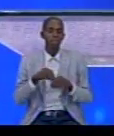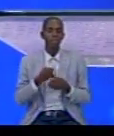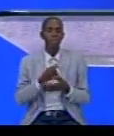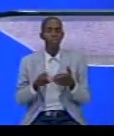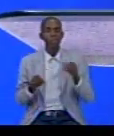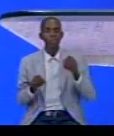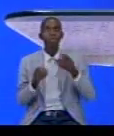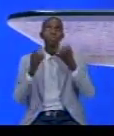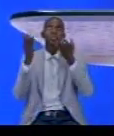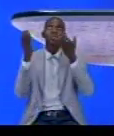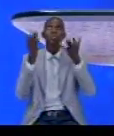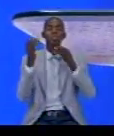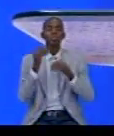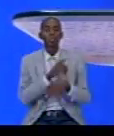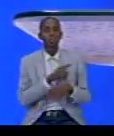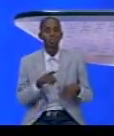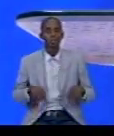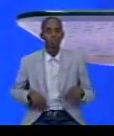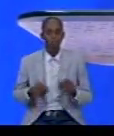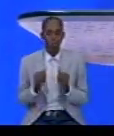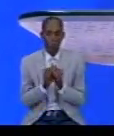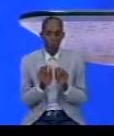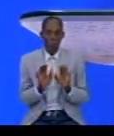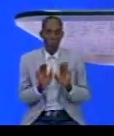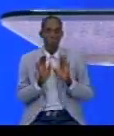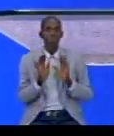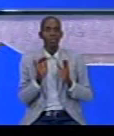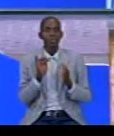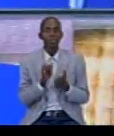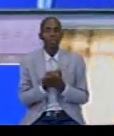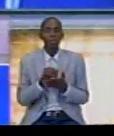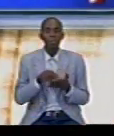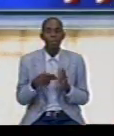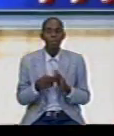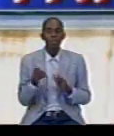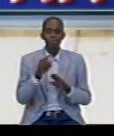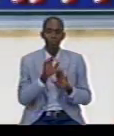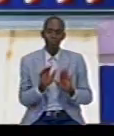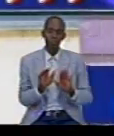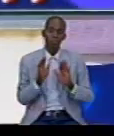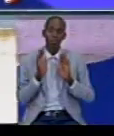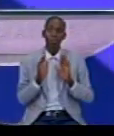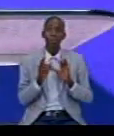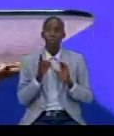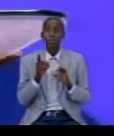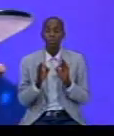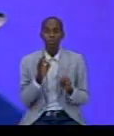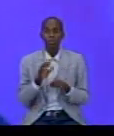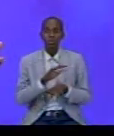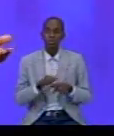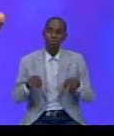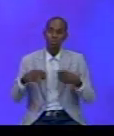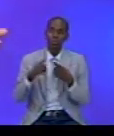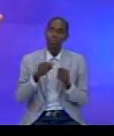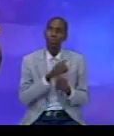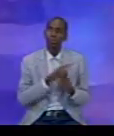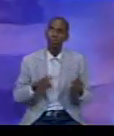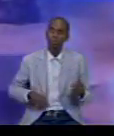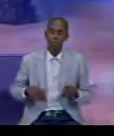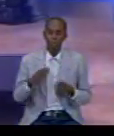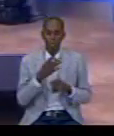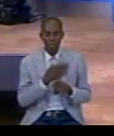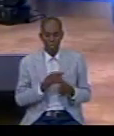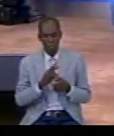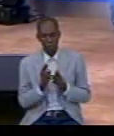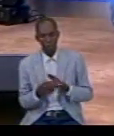in verse 11, serve the Lord with fear, that he is your fear. If you don't come to the Lord and seek the Lord, now if you perish, if